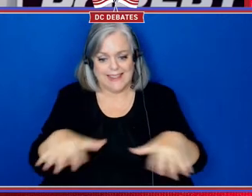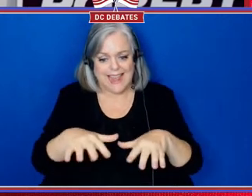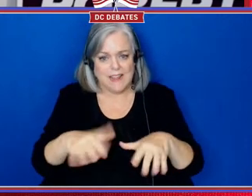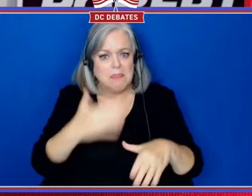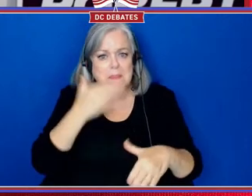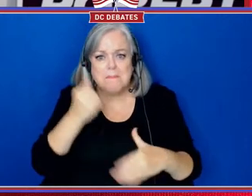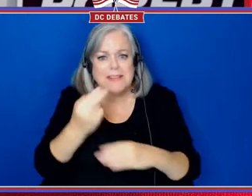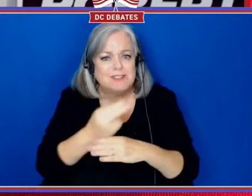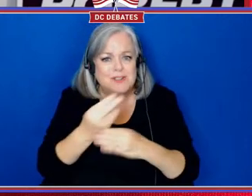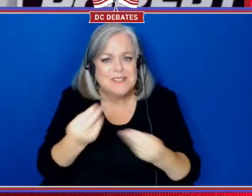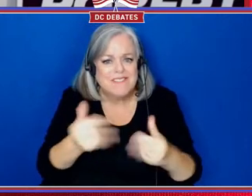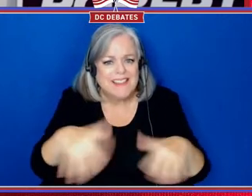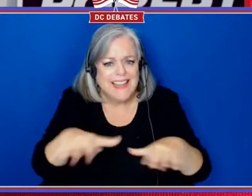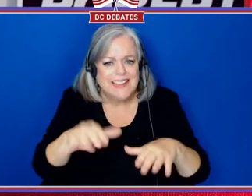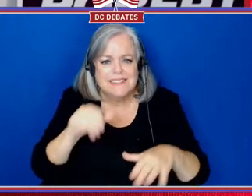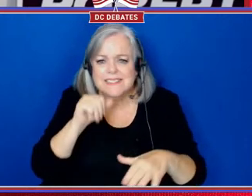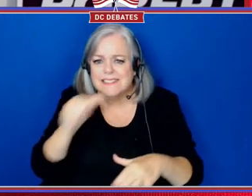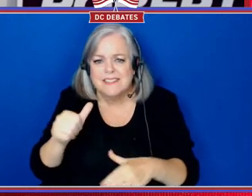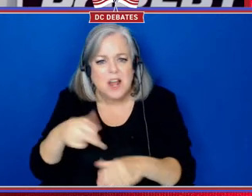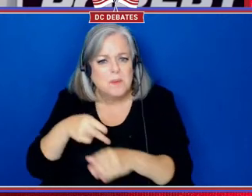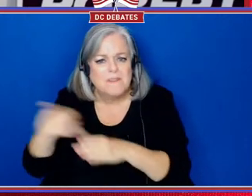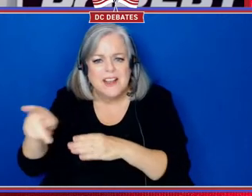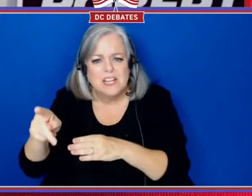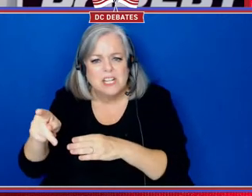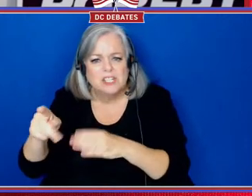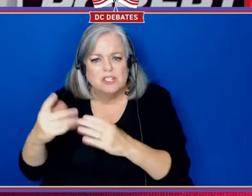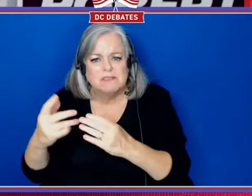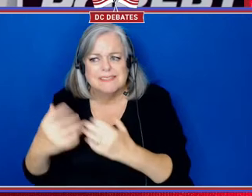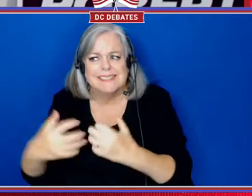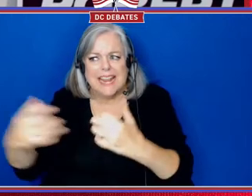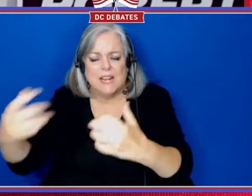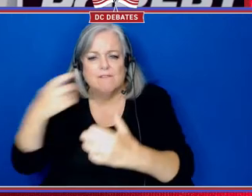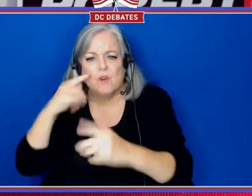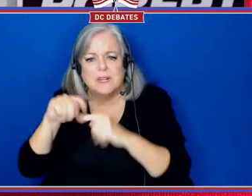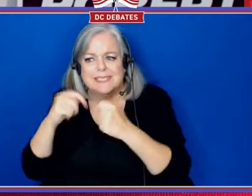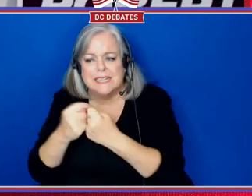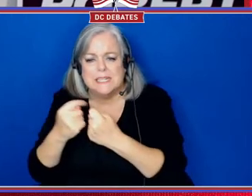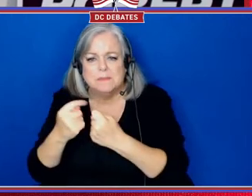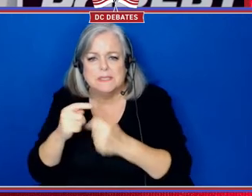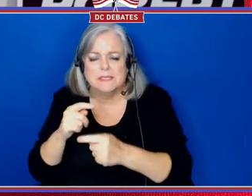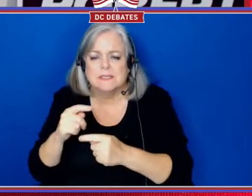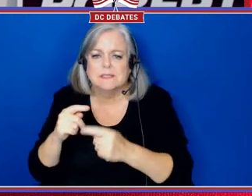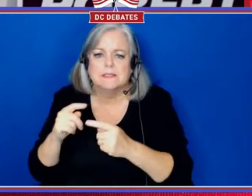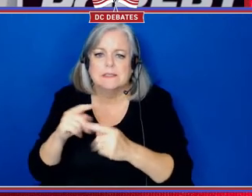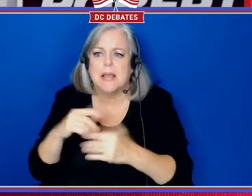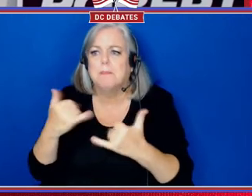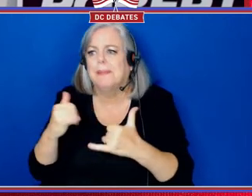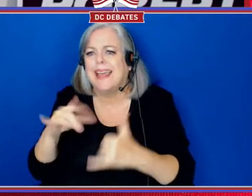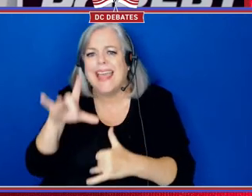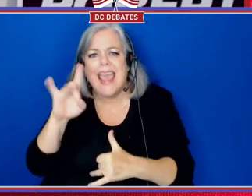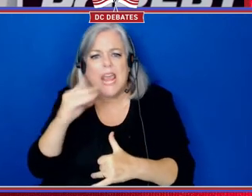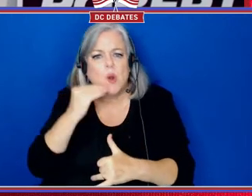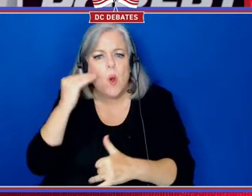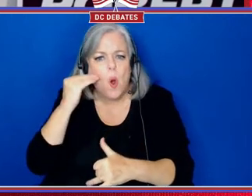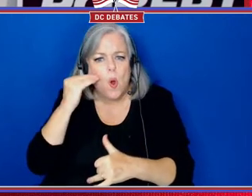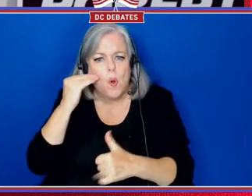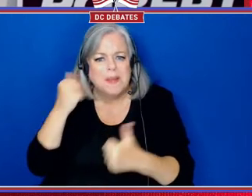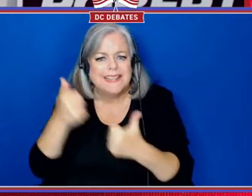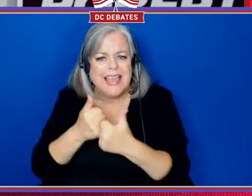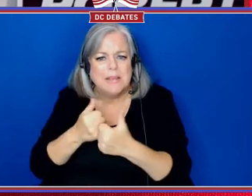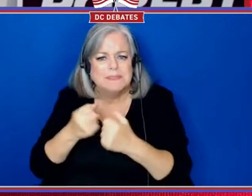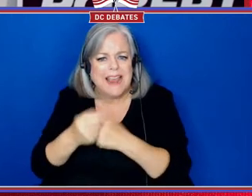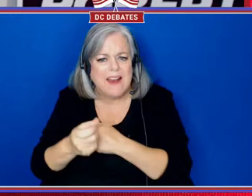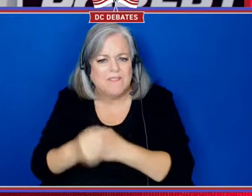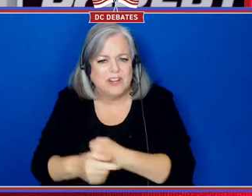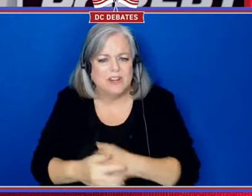teams that play 8 home games a year. If you look at the current stadium, FedEx Field, what you will see is that it has not resulted in